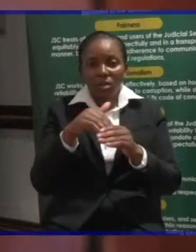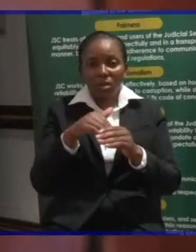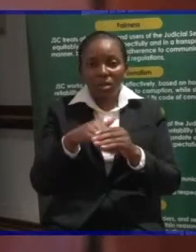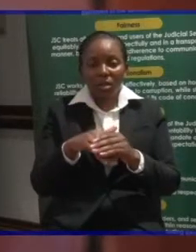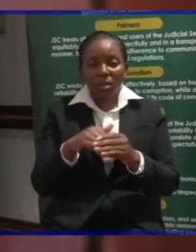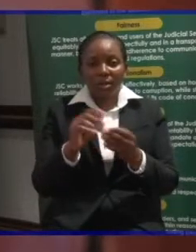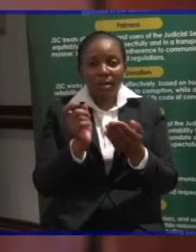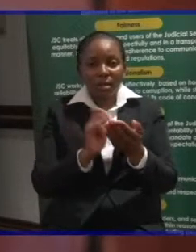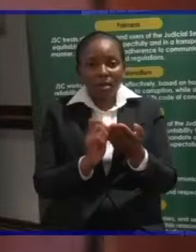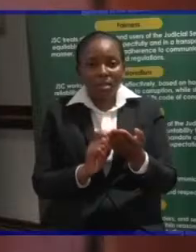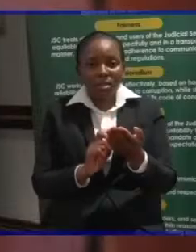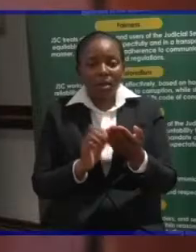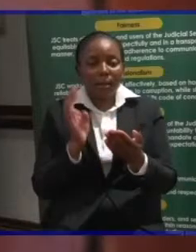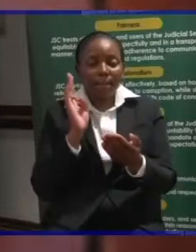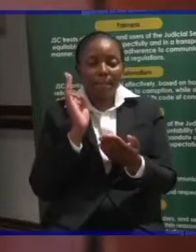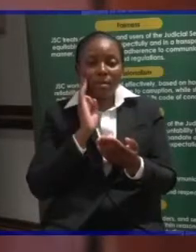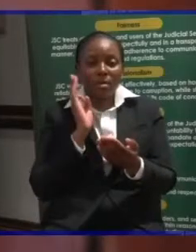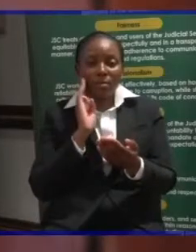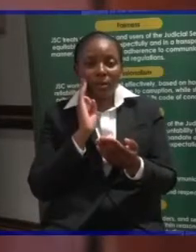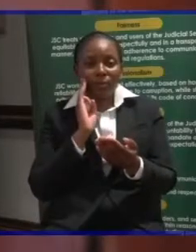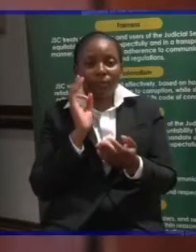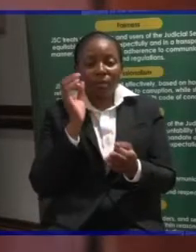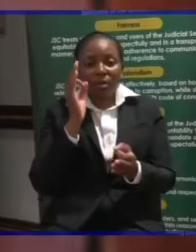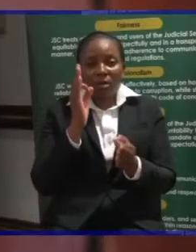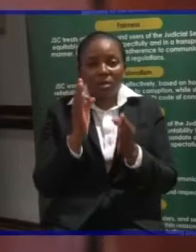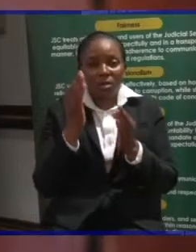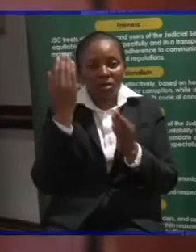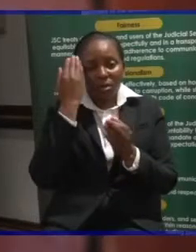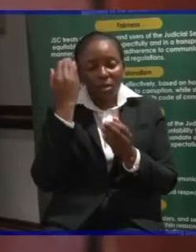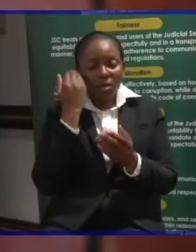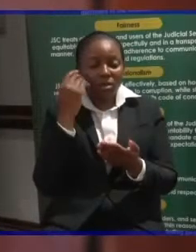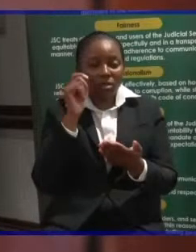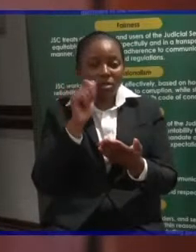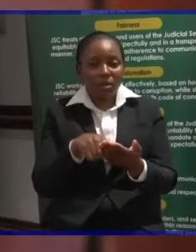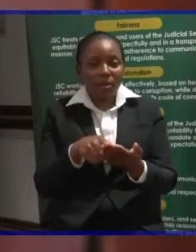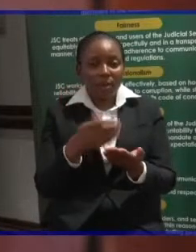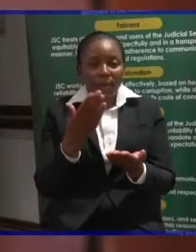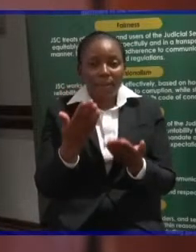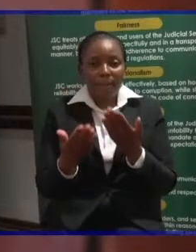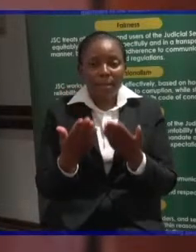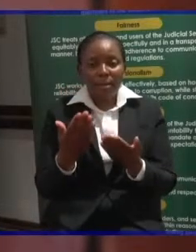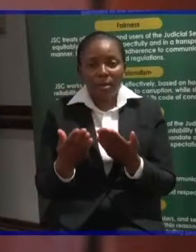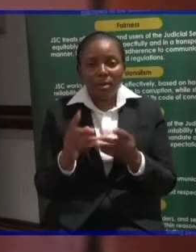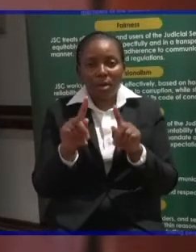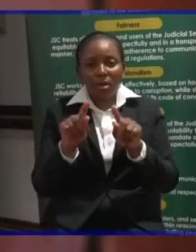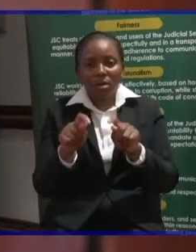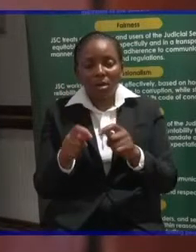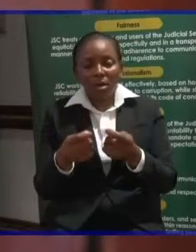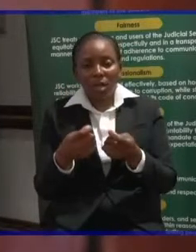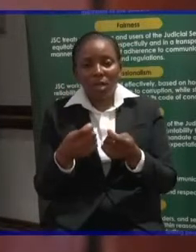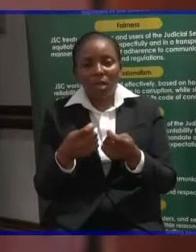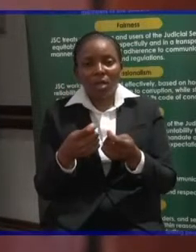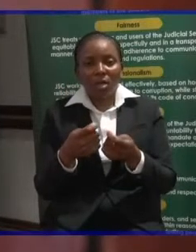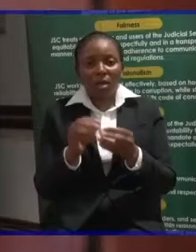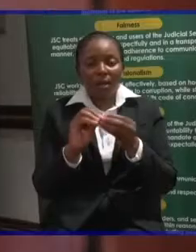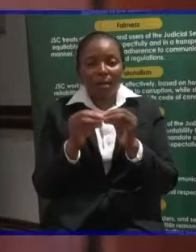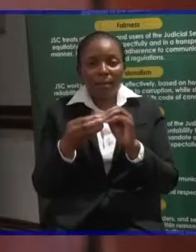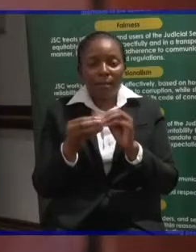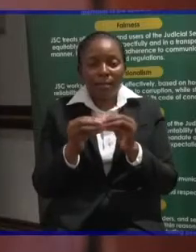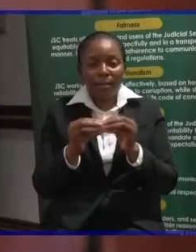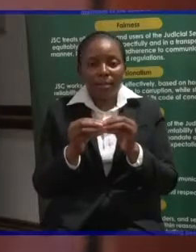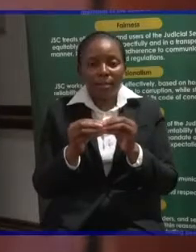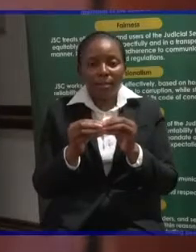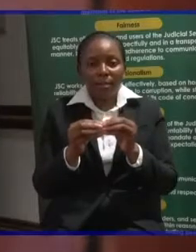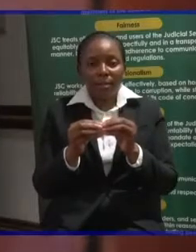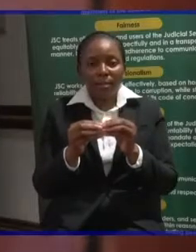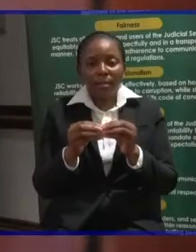as written statements. The judge may also make sure that the judge